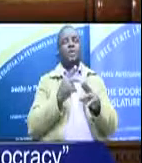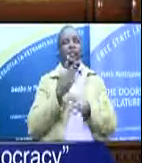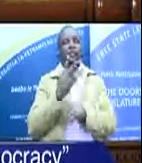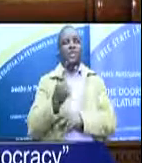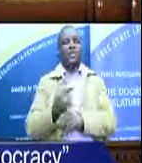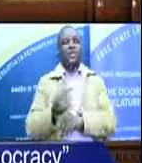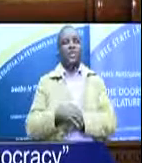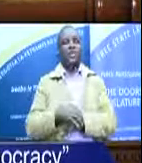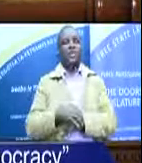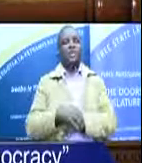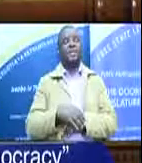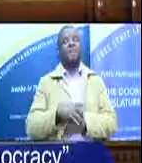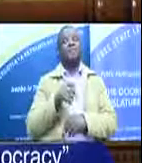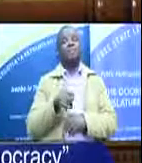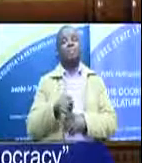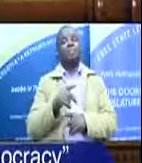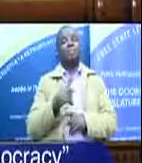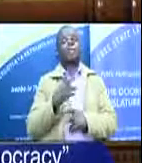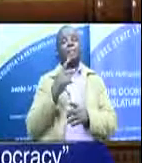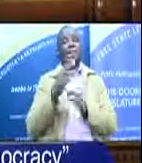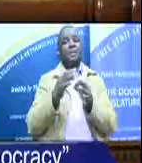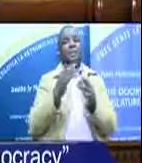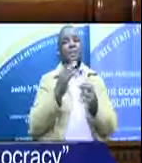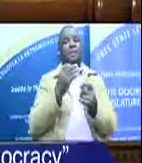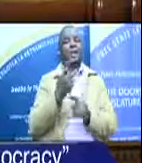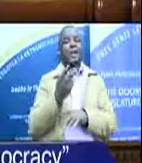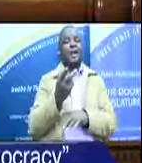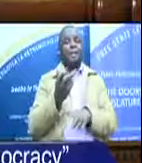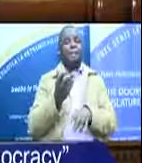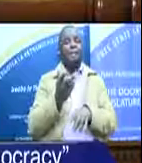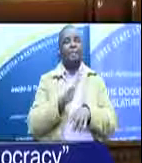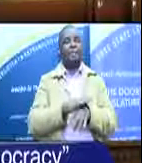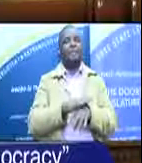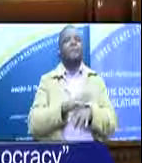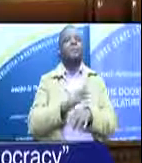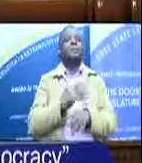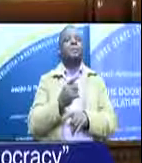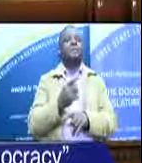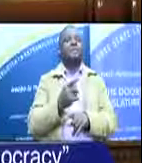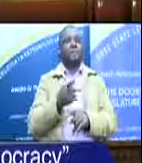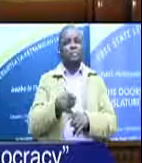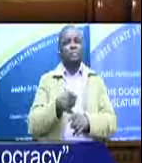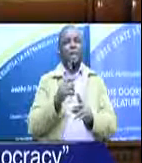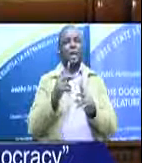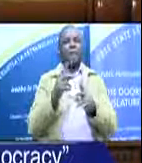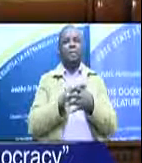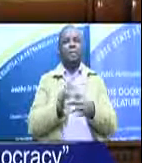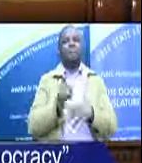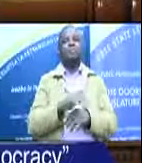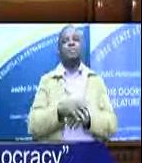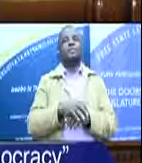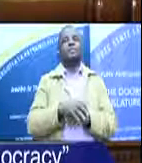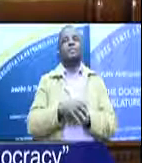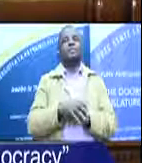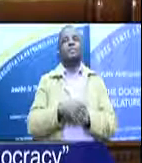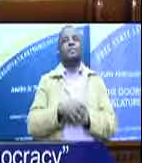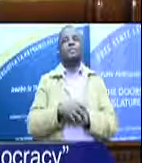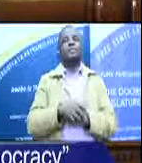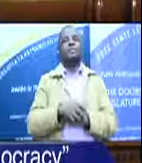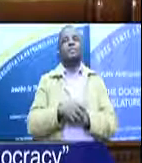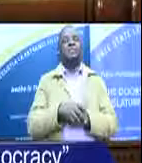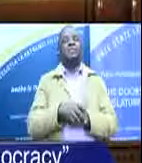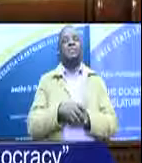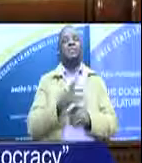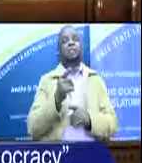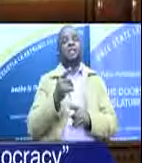recording the main cause of death and addressing the contributory and modifiable factors.